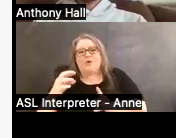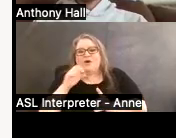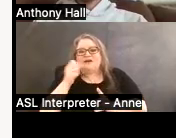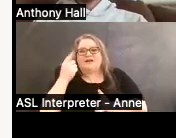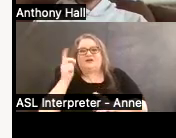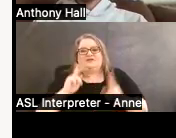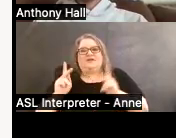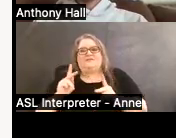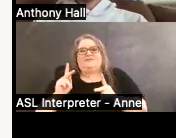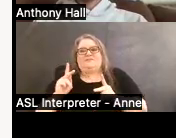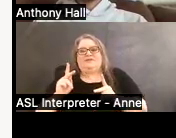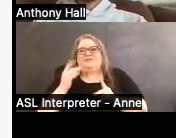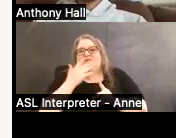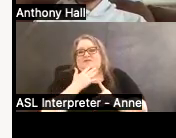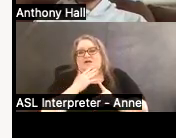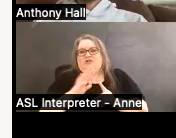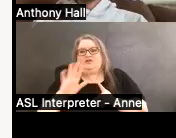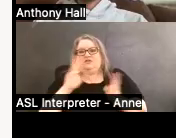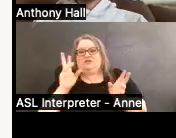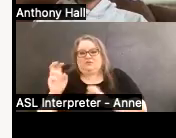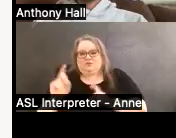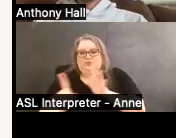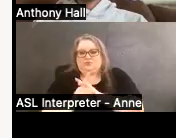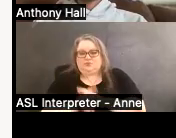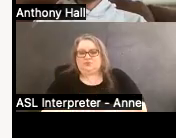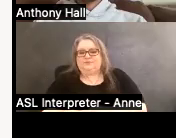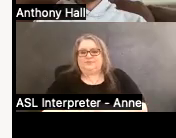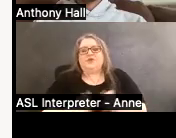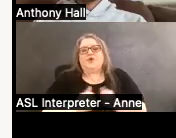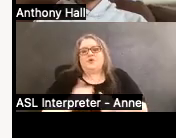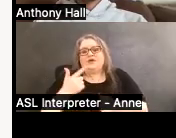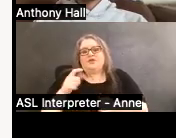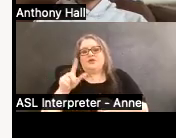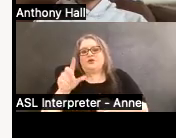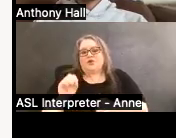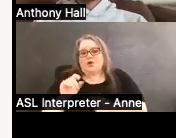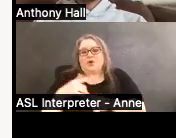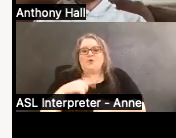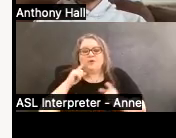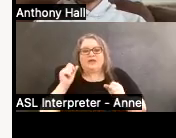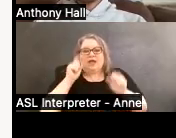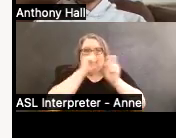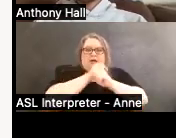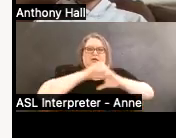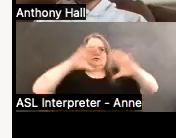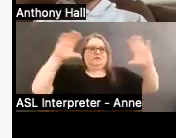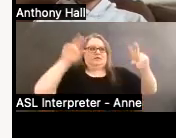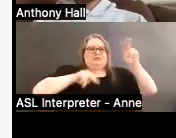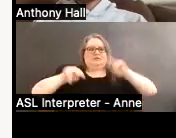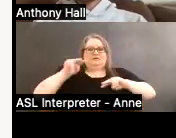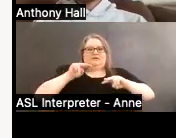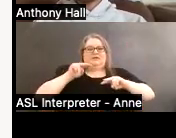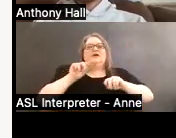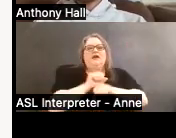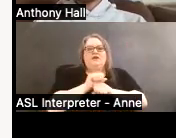color. So, I mean, with GLOW, we're able to look at the entire picture and work